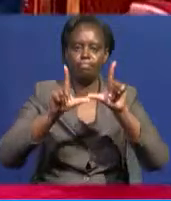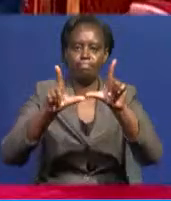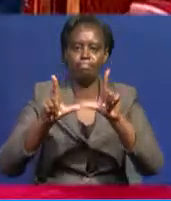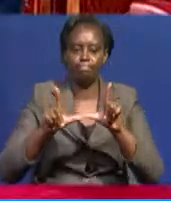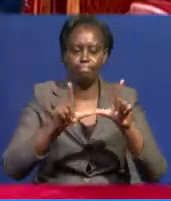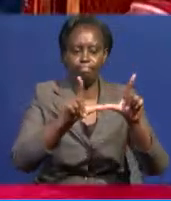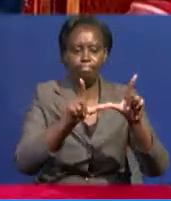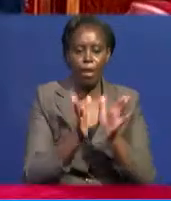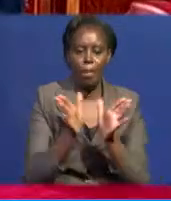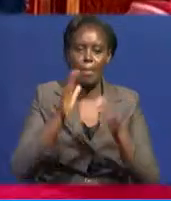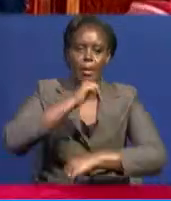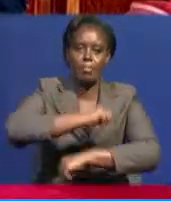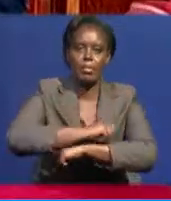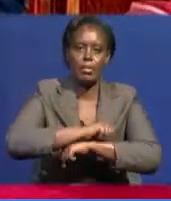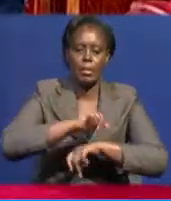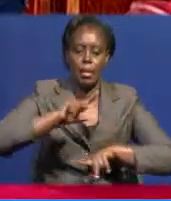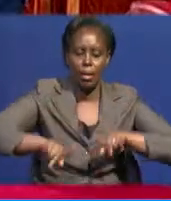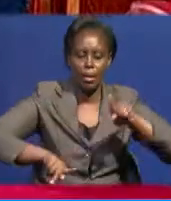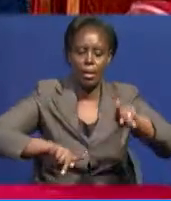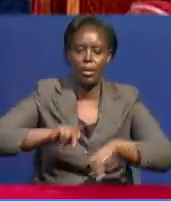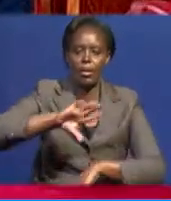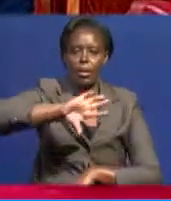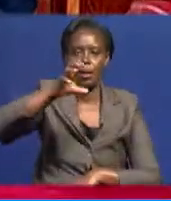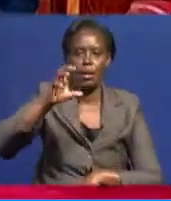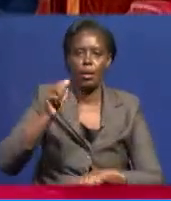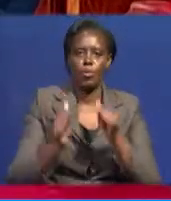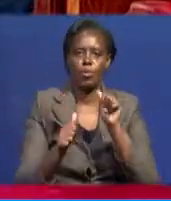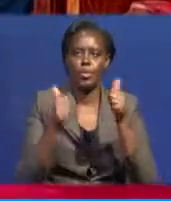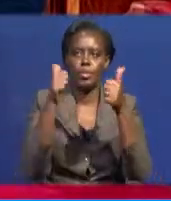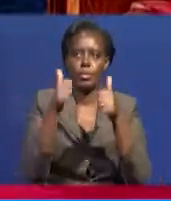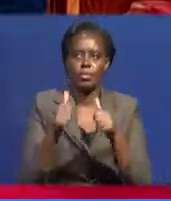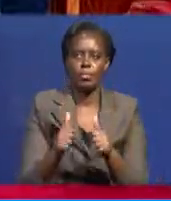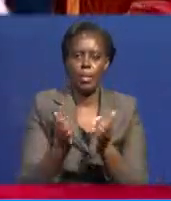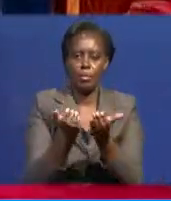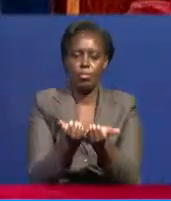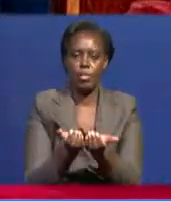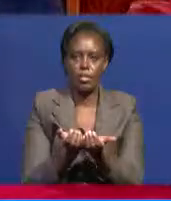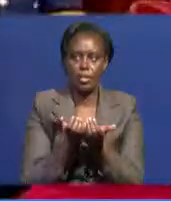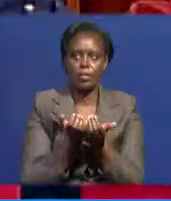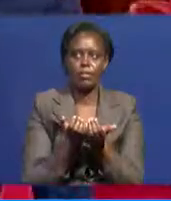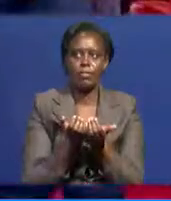to public schools in Kirinyaga County that are yet to receive them.